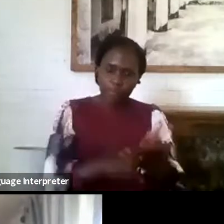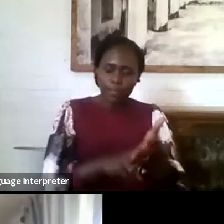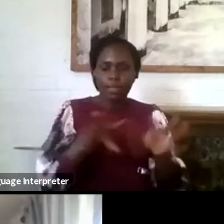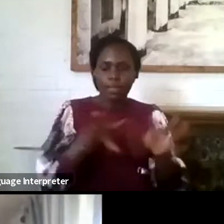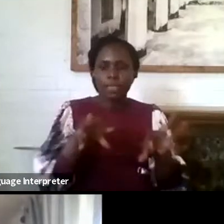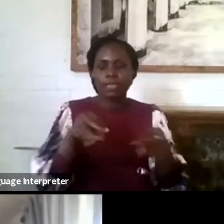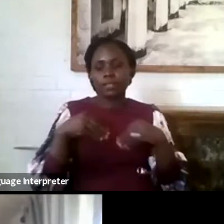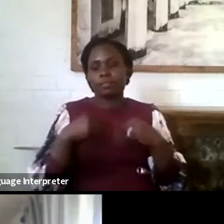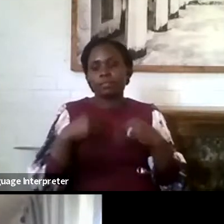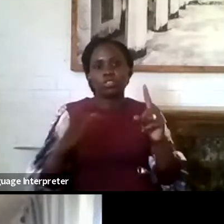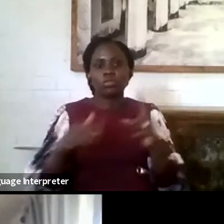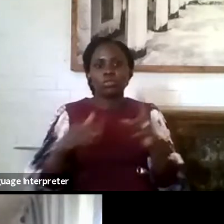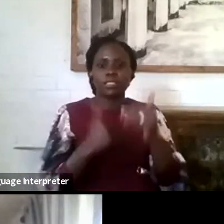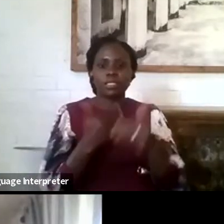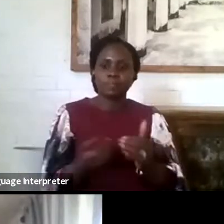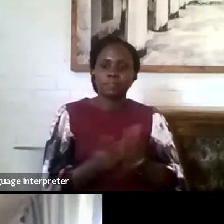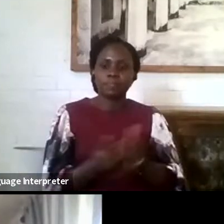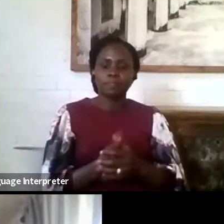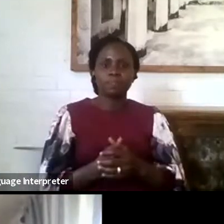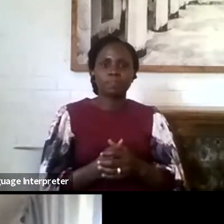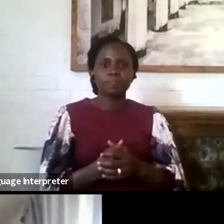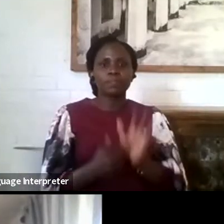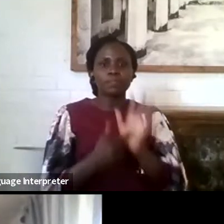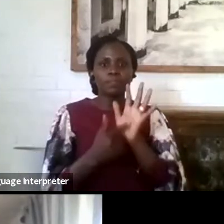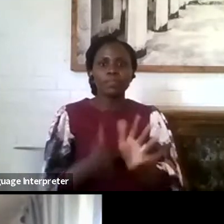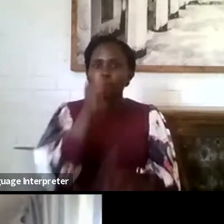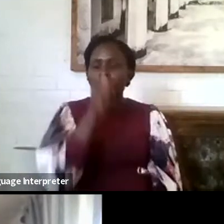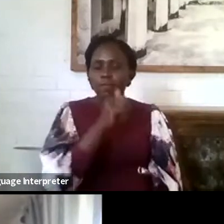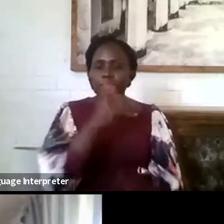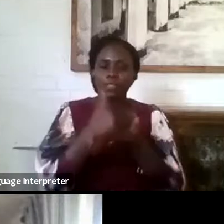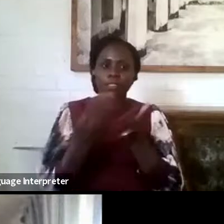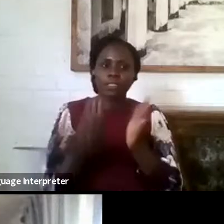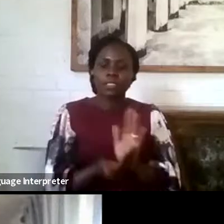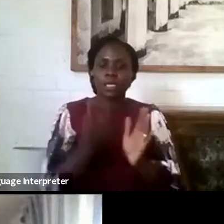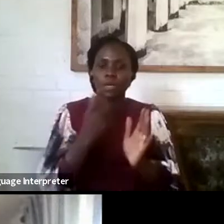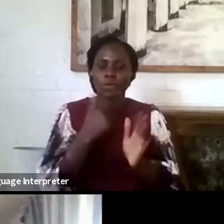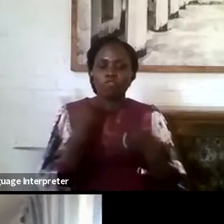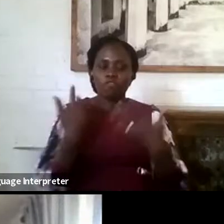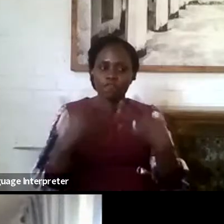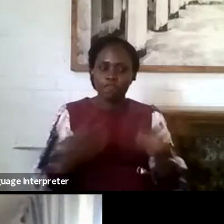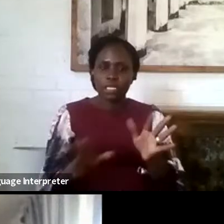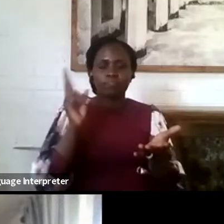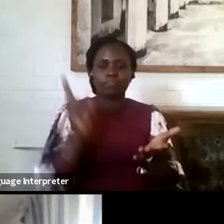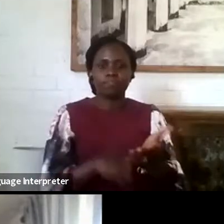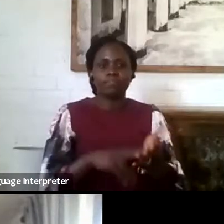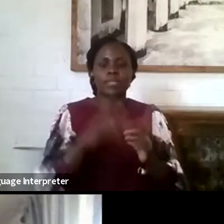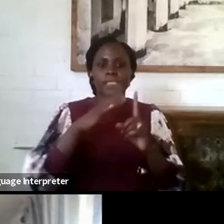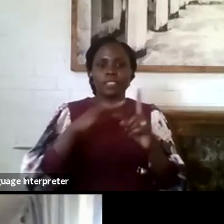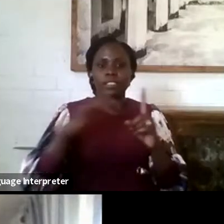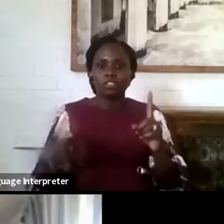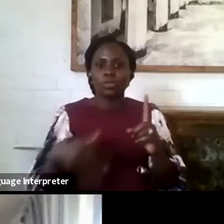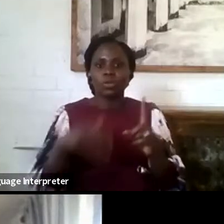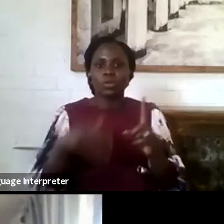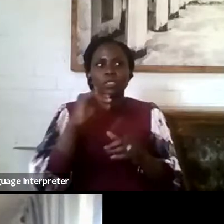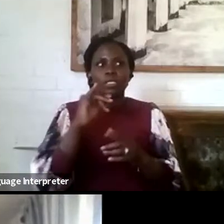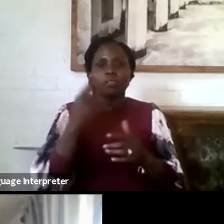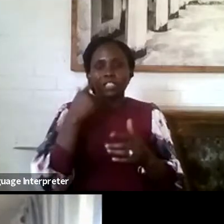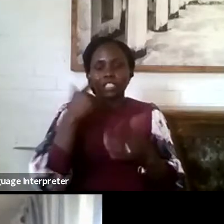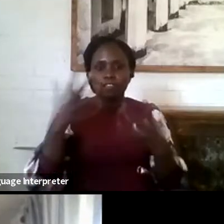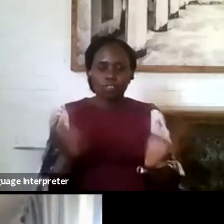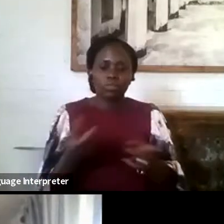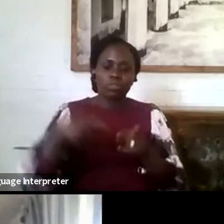instance, the private sector organizations who have adopted digital identities have seen an increase in their revenues. And once this